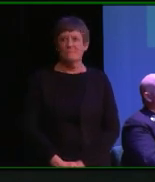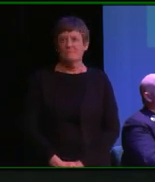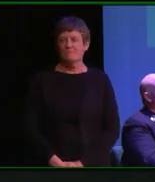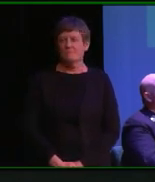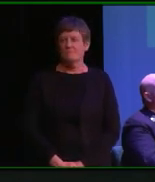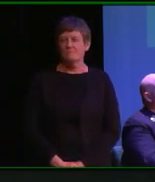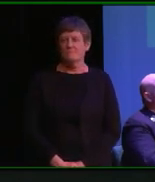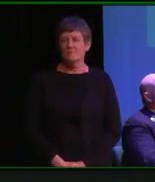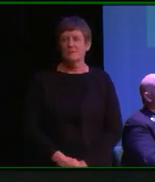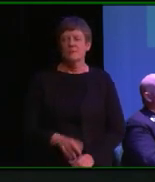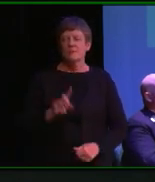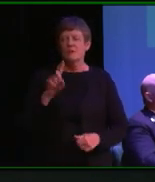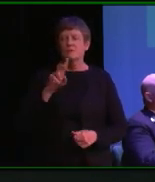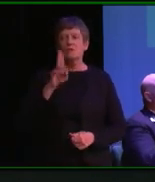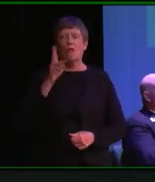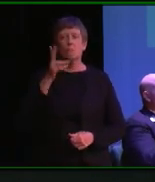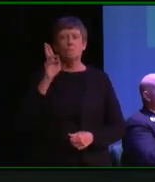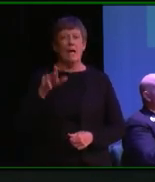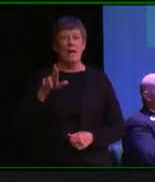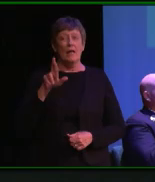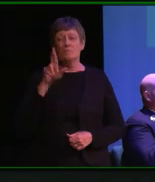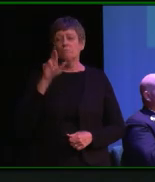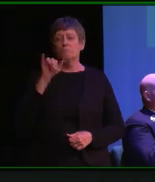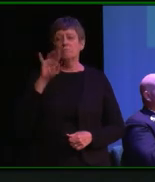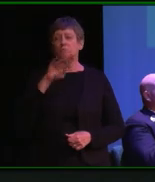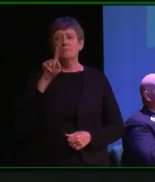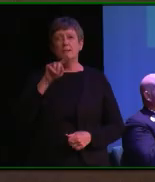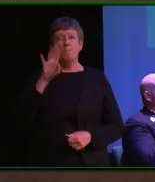Gilme Lisboa.